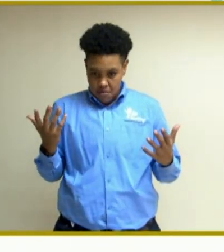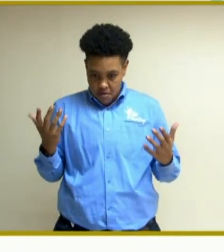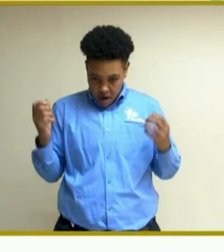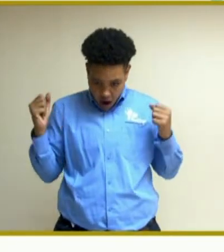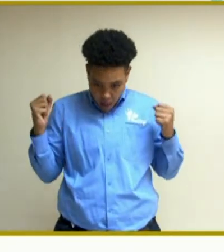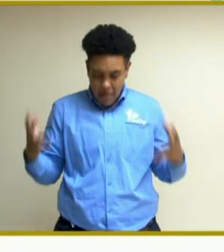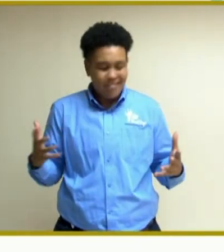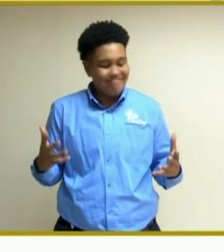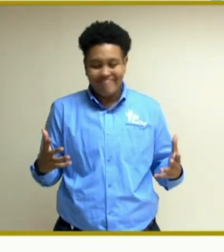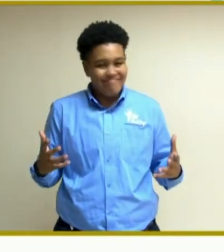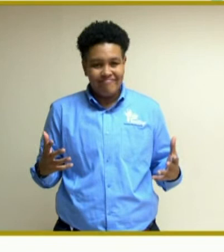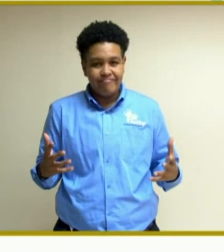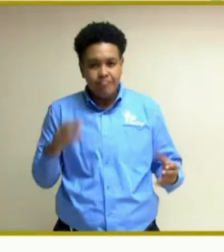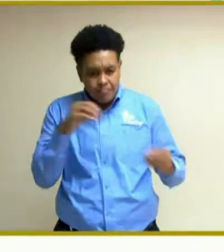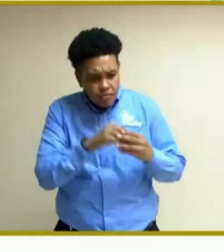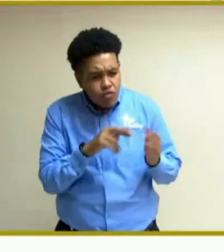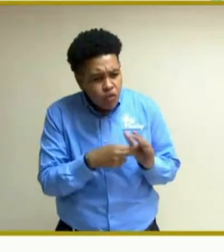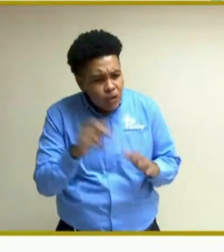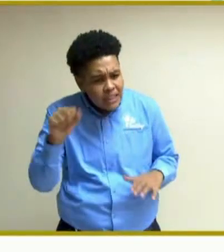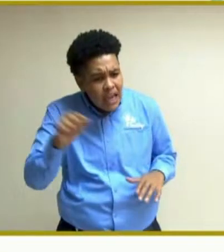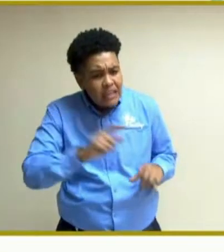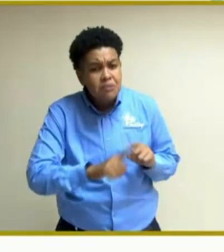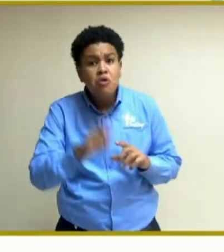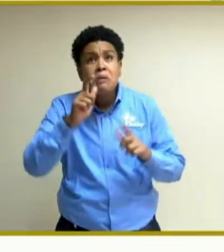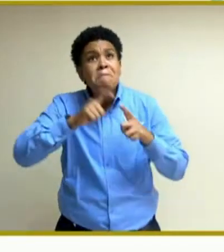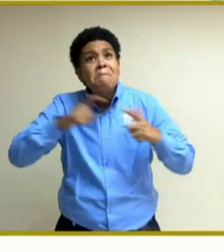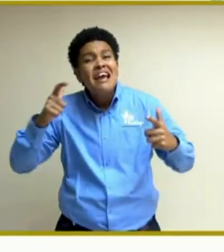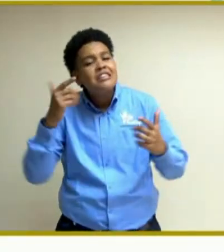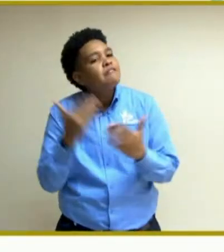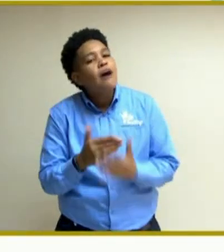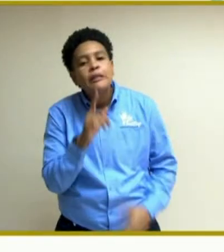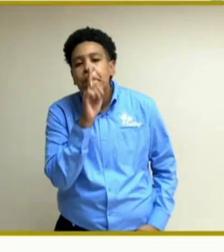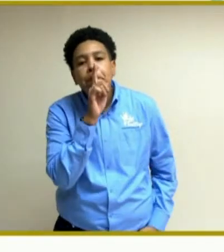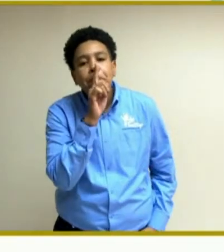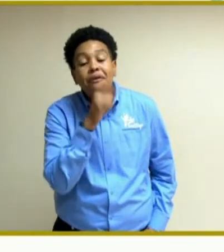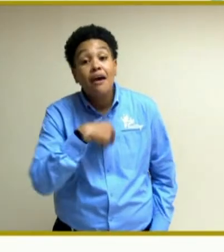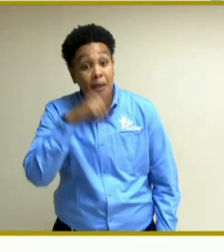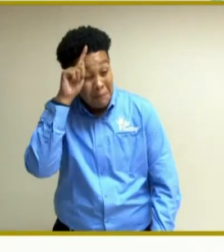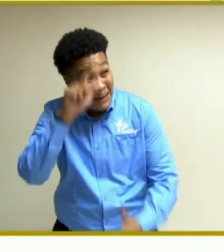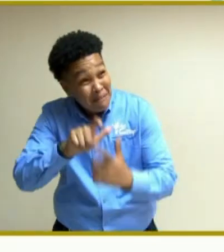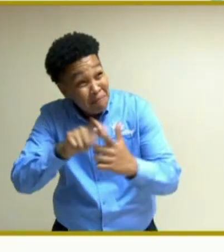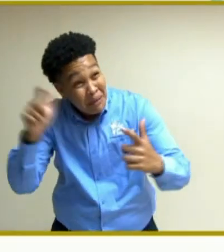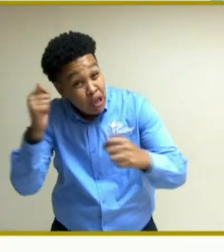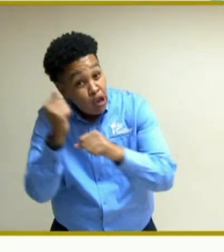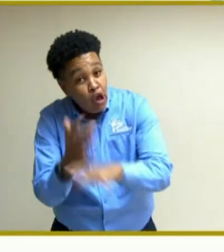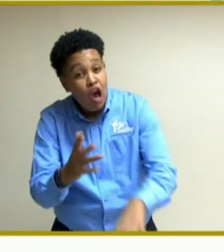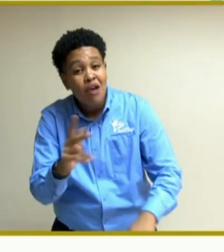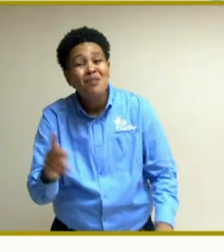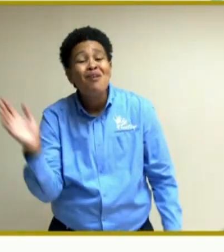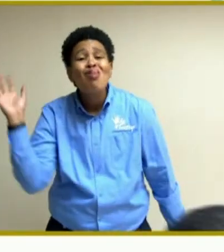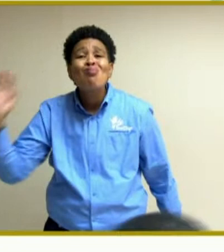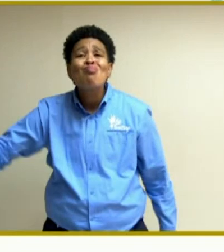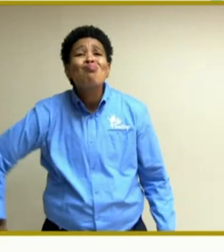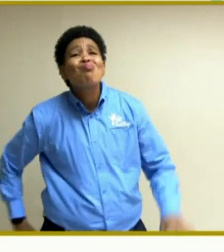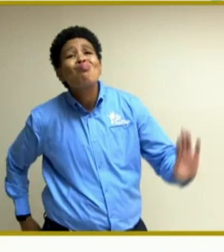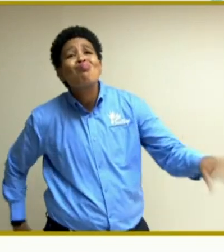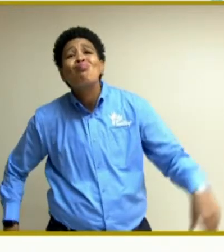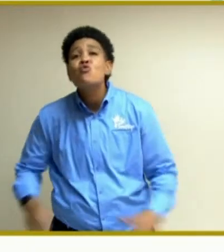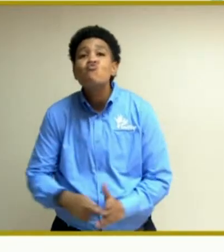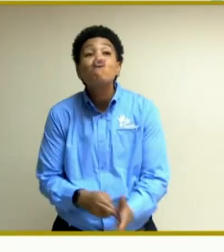a role, but I don't believe it is the major factor. The major factor, I believe, is the non-adherence to the protocols.